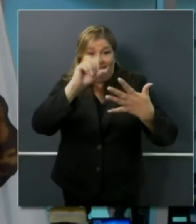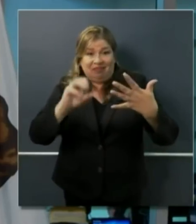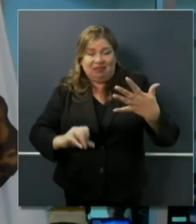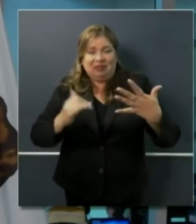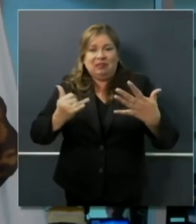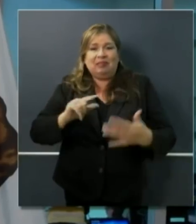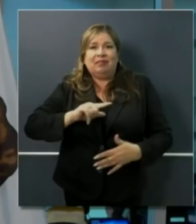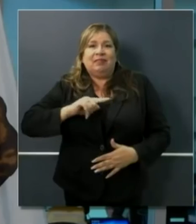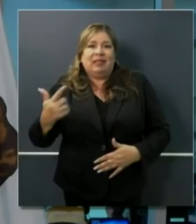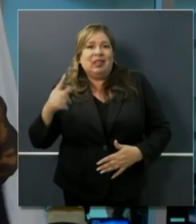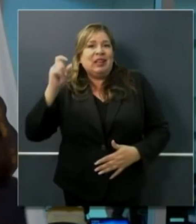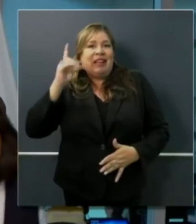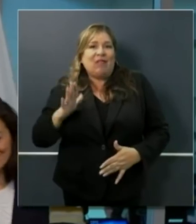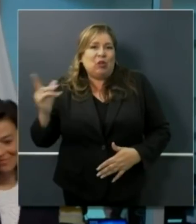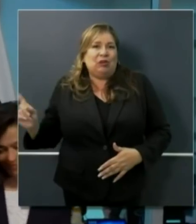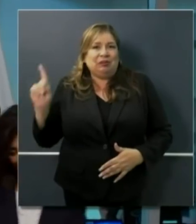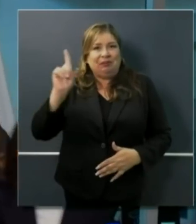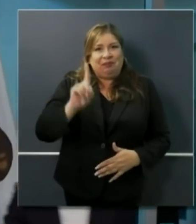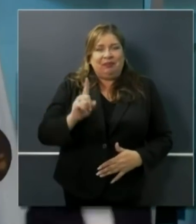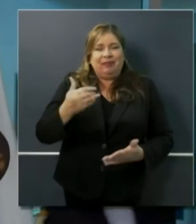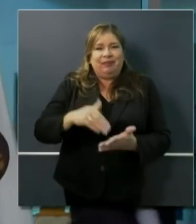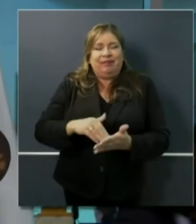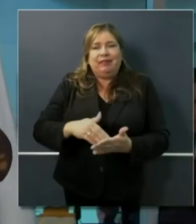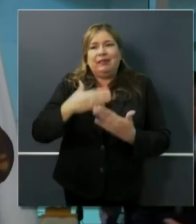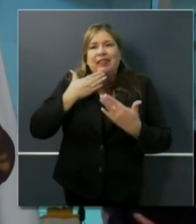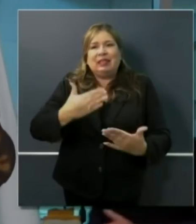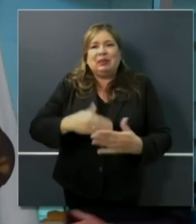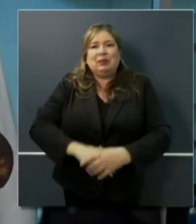the governor. Thank you.